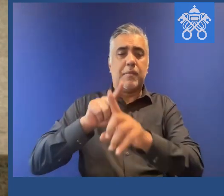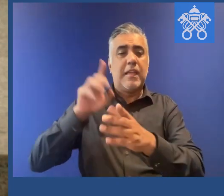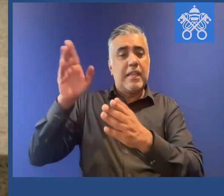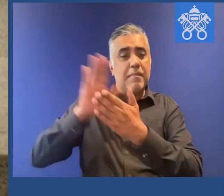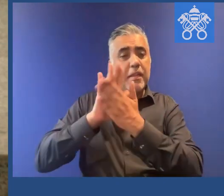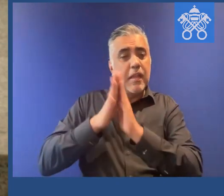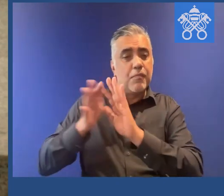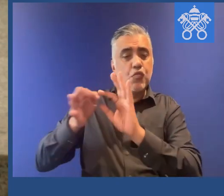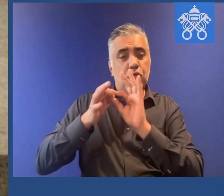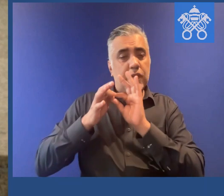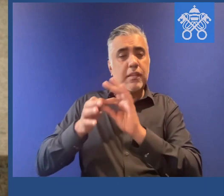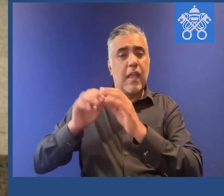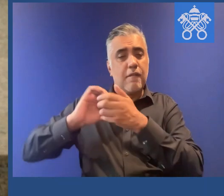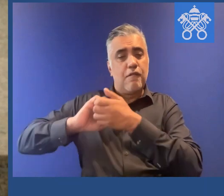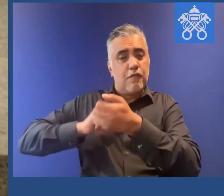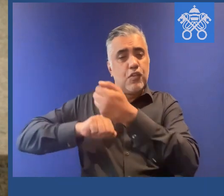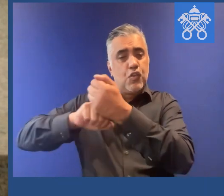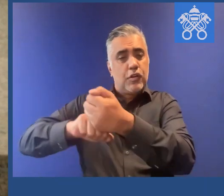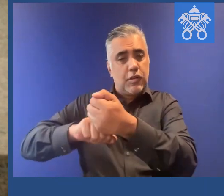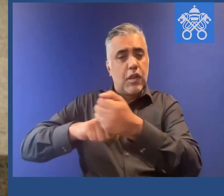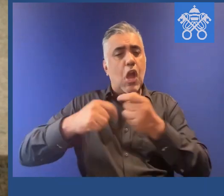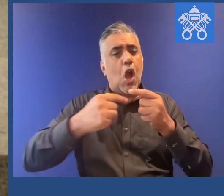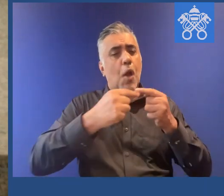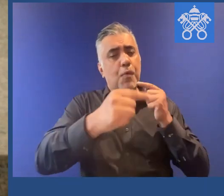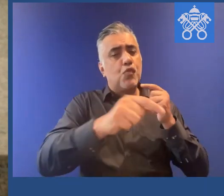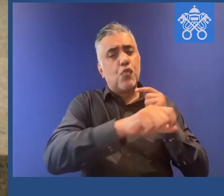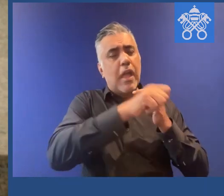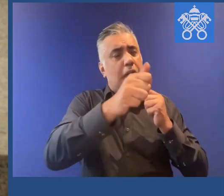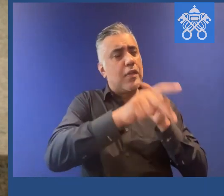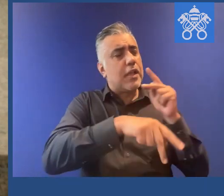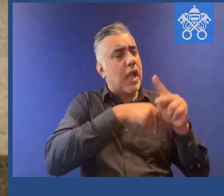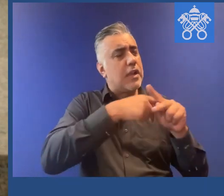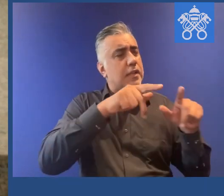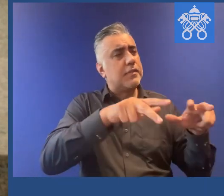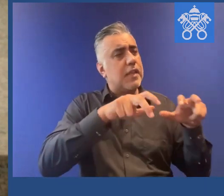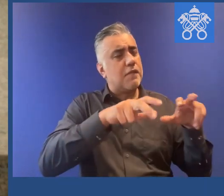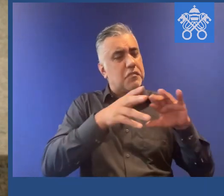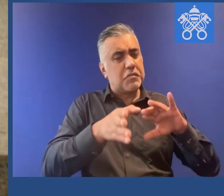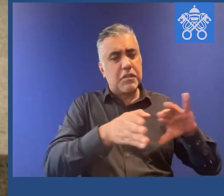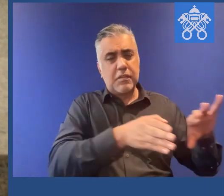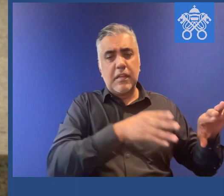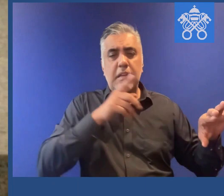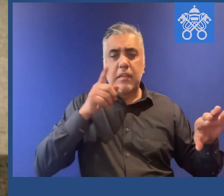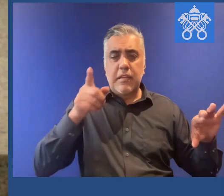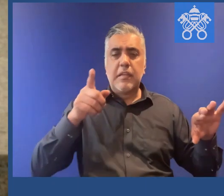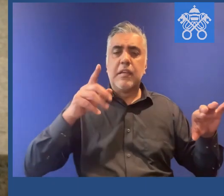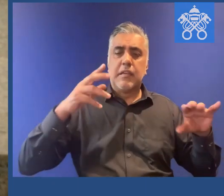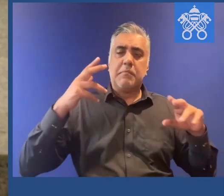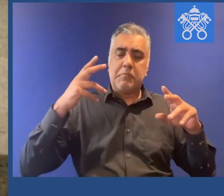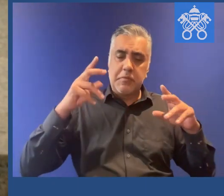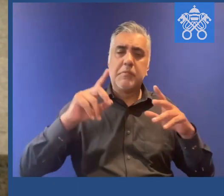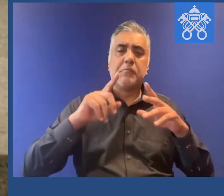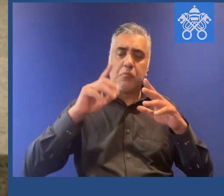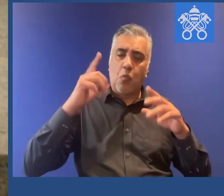of unity and fraternity, opposed to every form of selfishness. He inaugurates the one language of